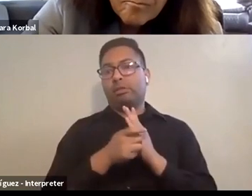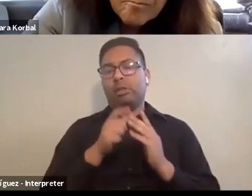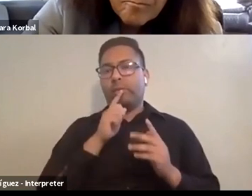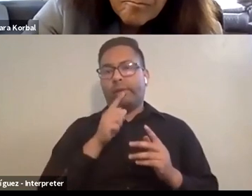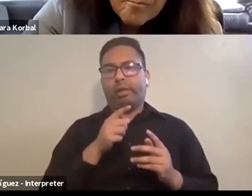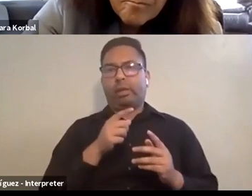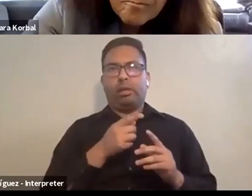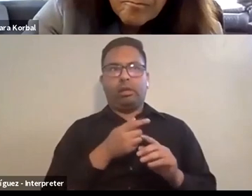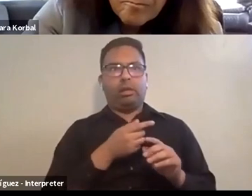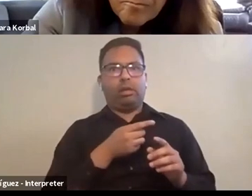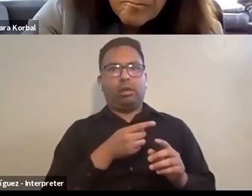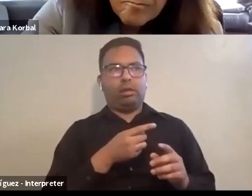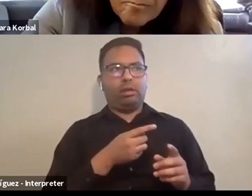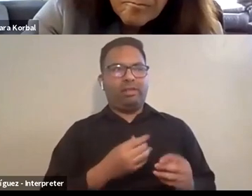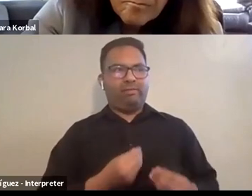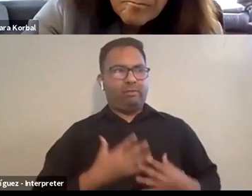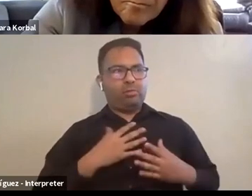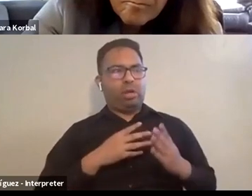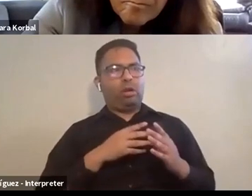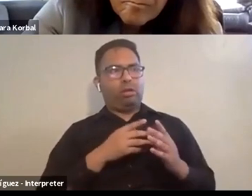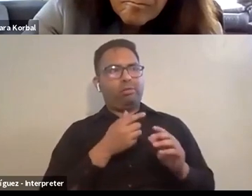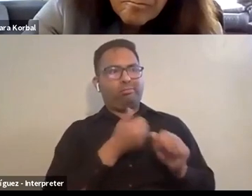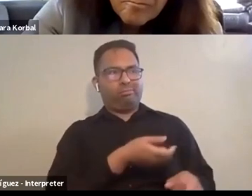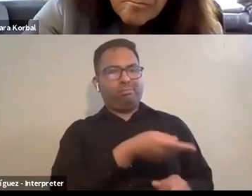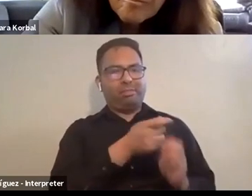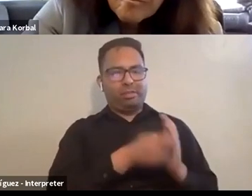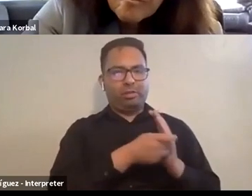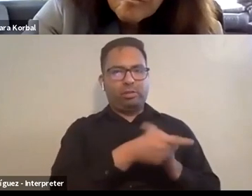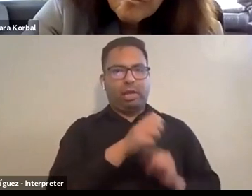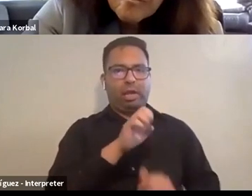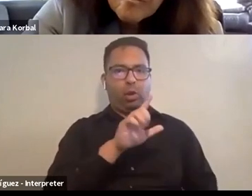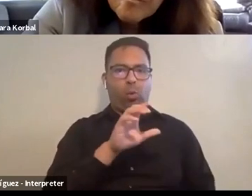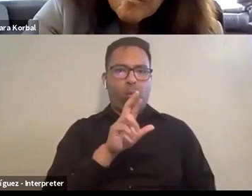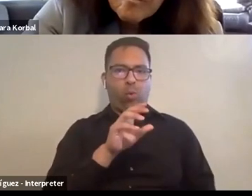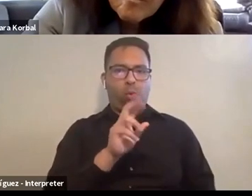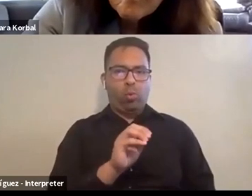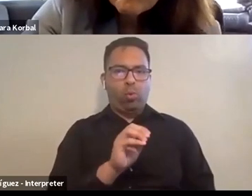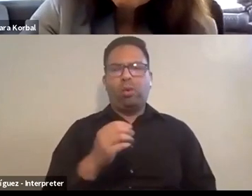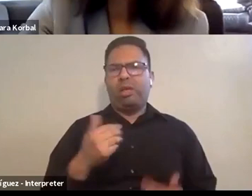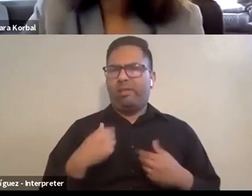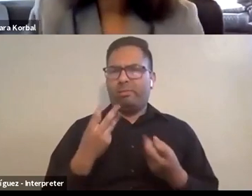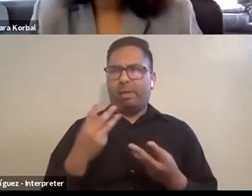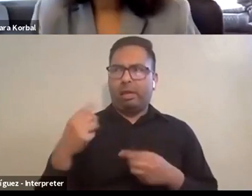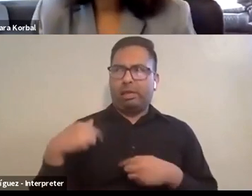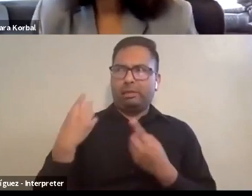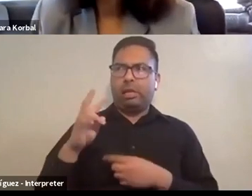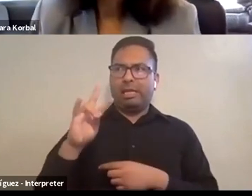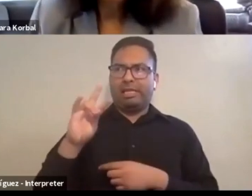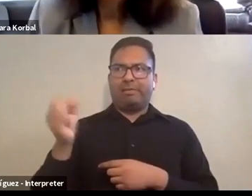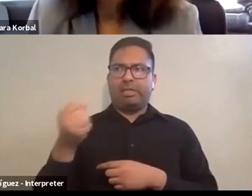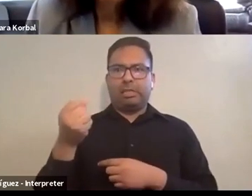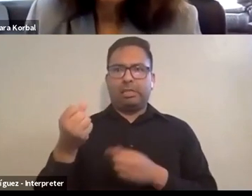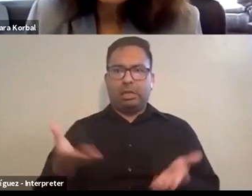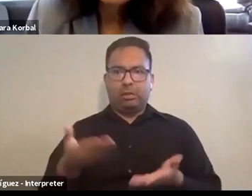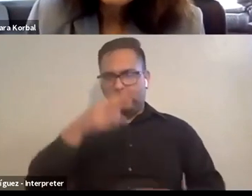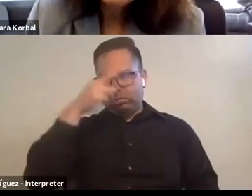Corno Emplumado. In Mexico City, we have several from the 70s. I can think